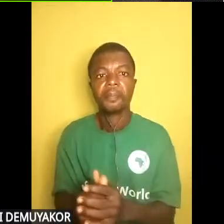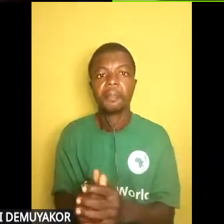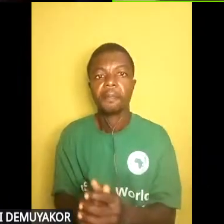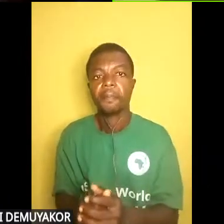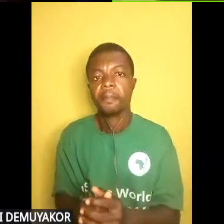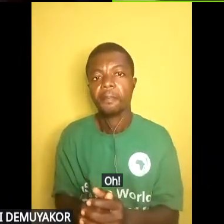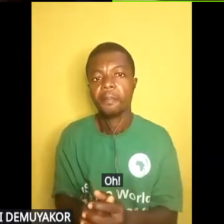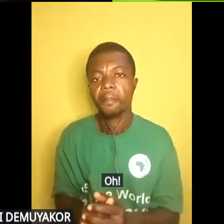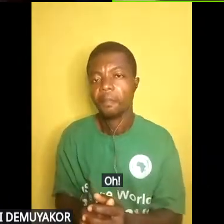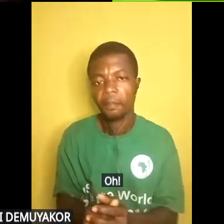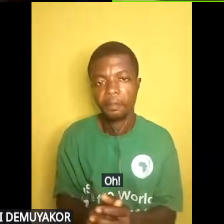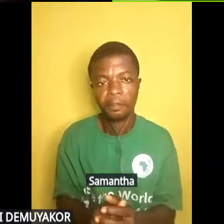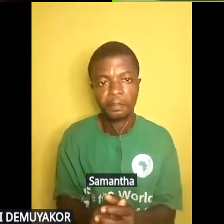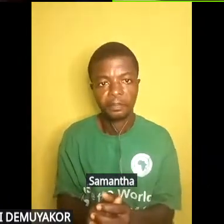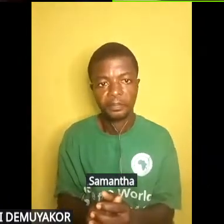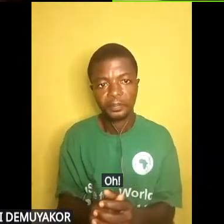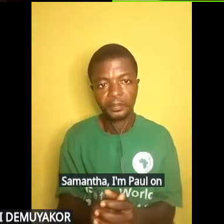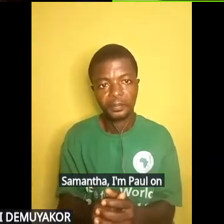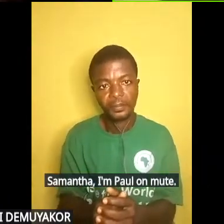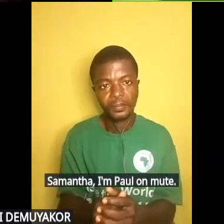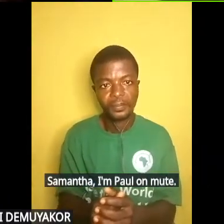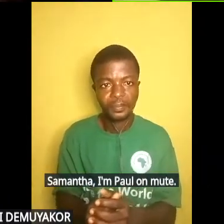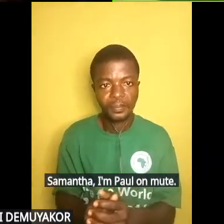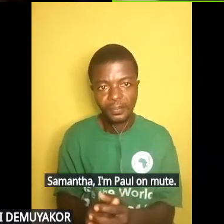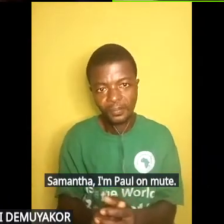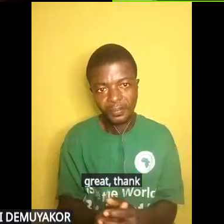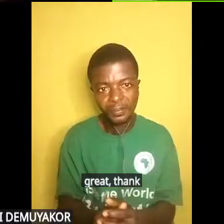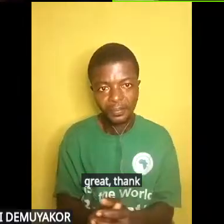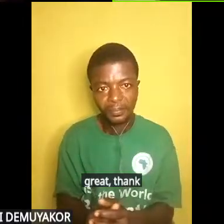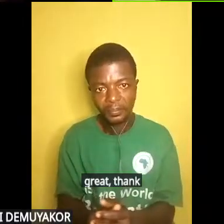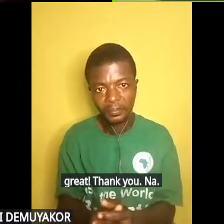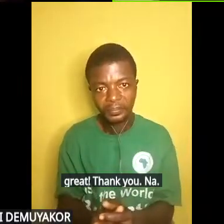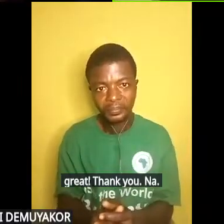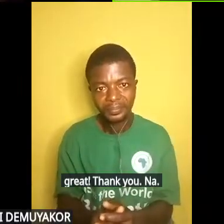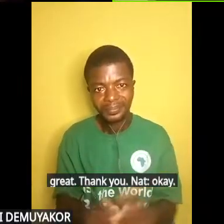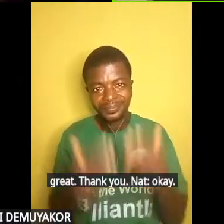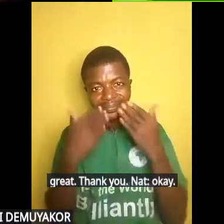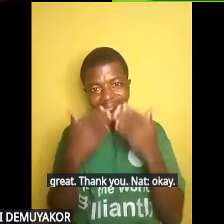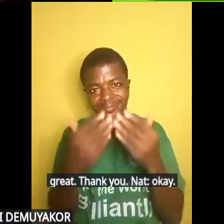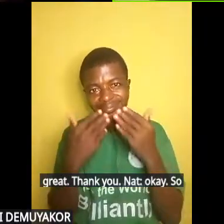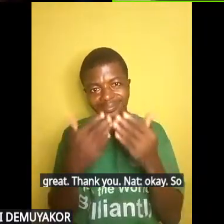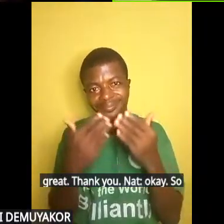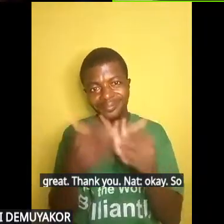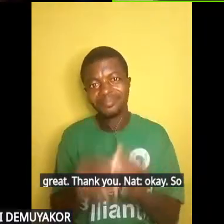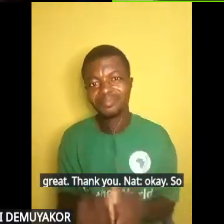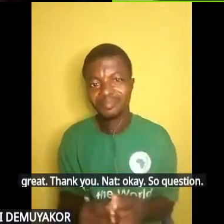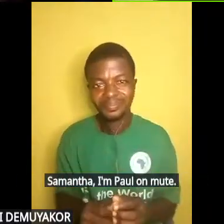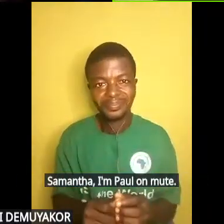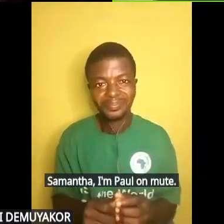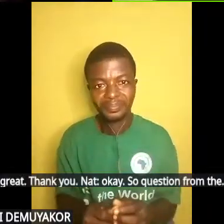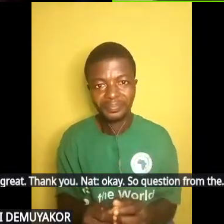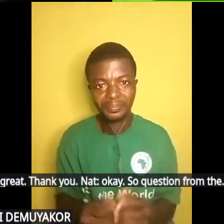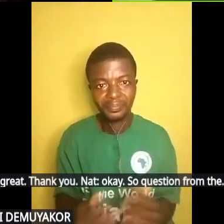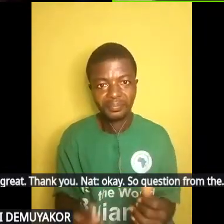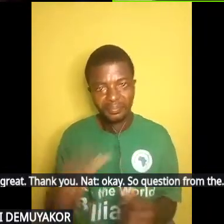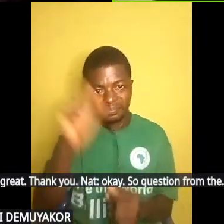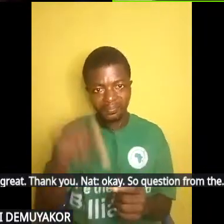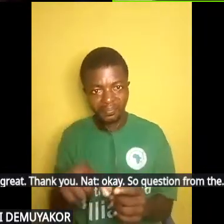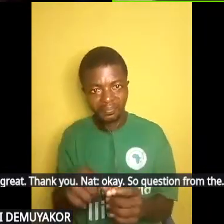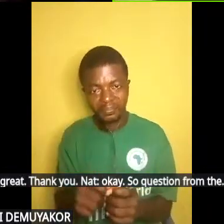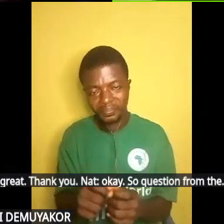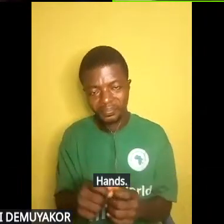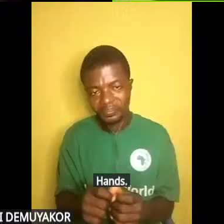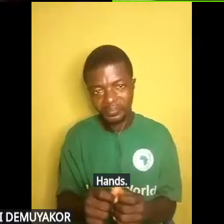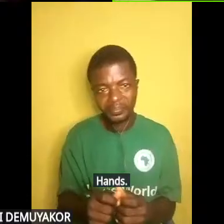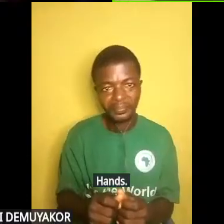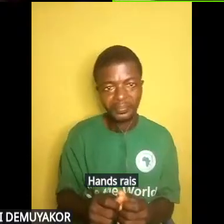Oh, Samantha, on pause, unmute. Great, thank you, Nat. Okay, so question from the hands